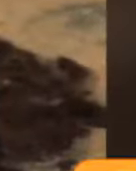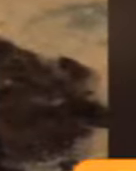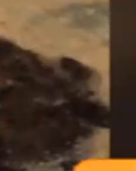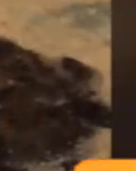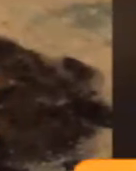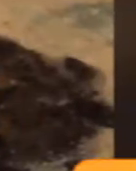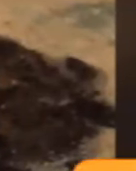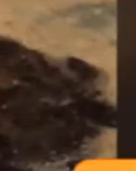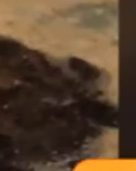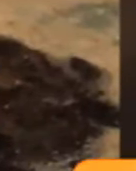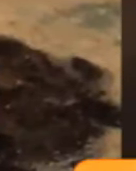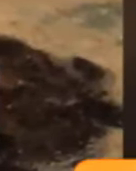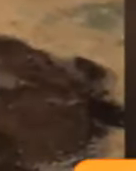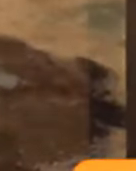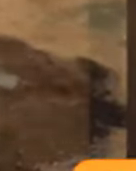clean. So,